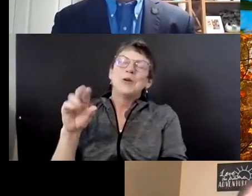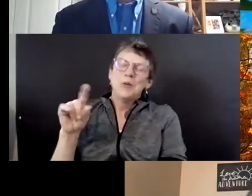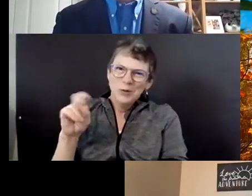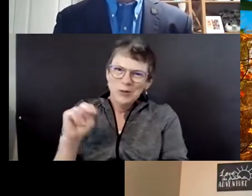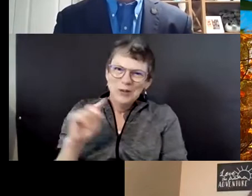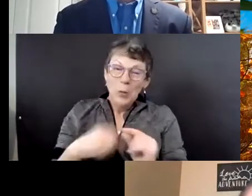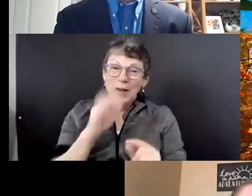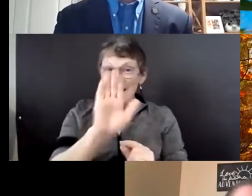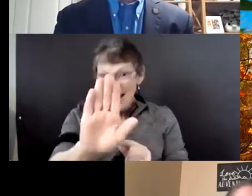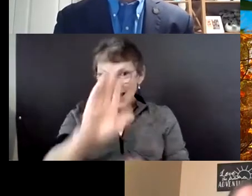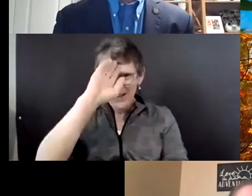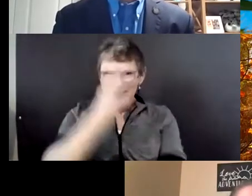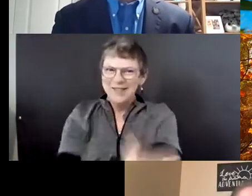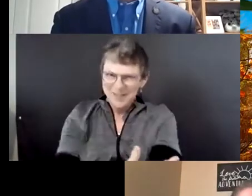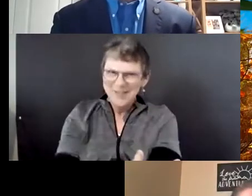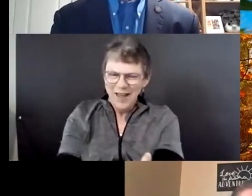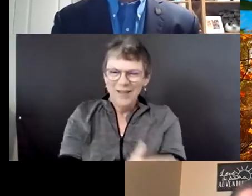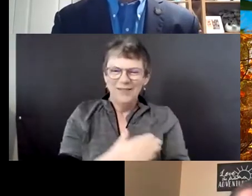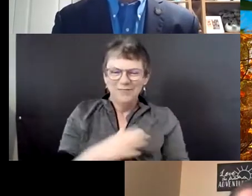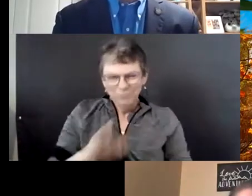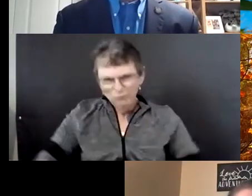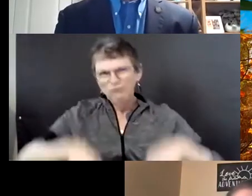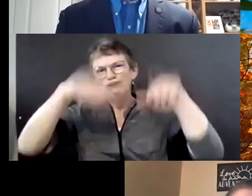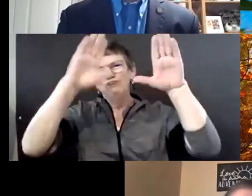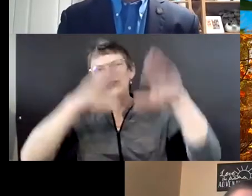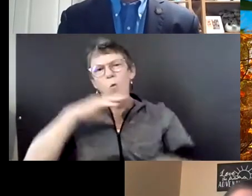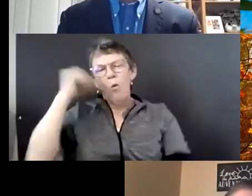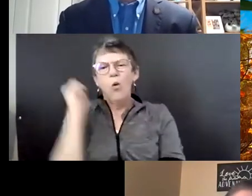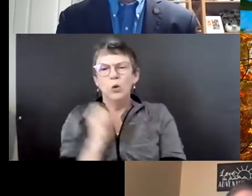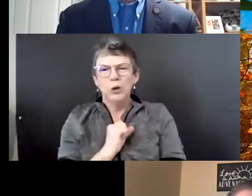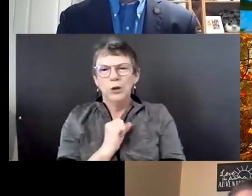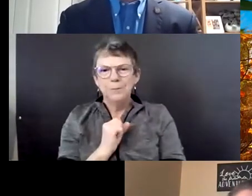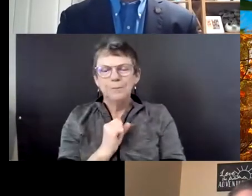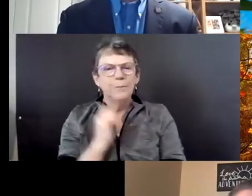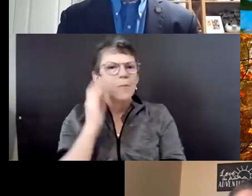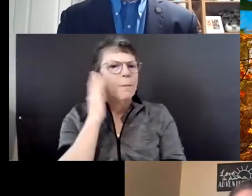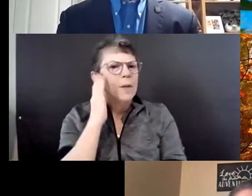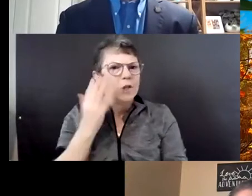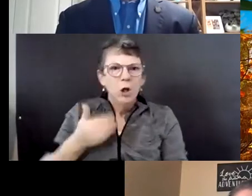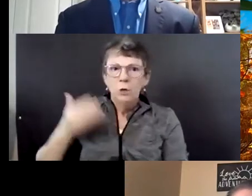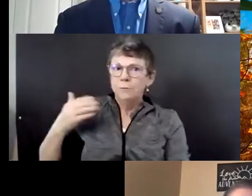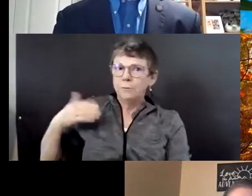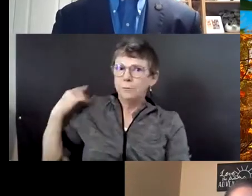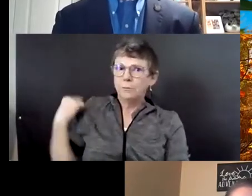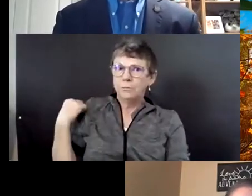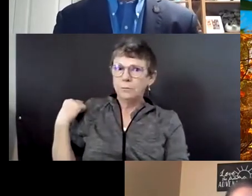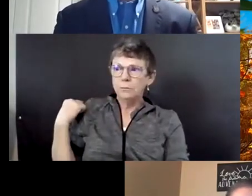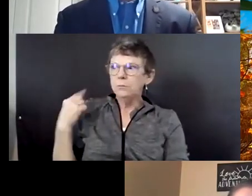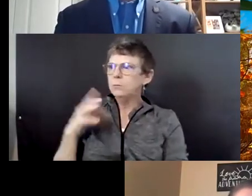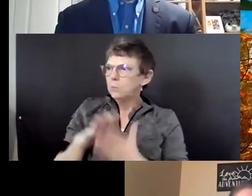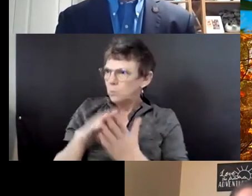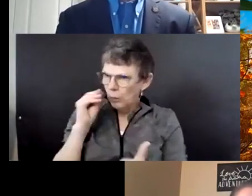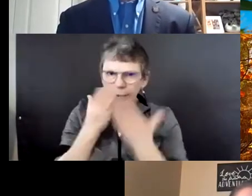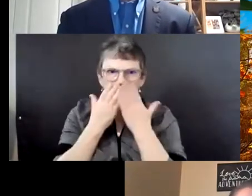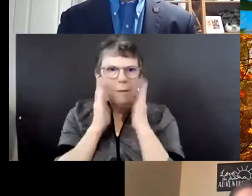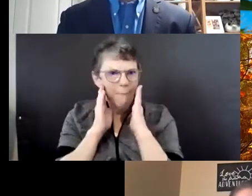from what we have, and, we didn't know at the time, but now we've learned mask help,